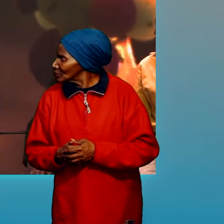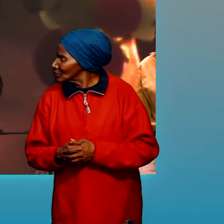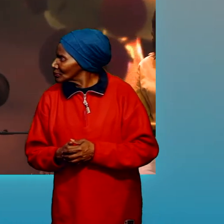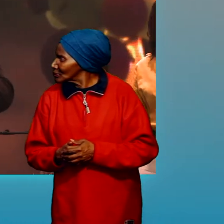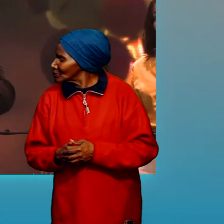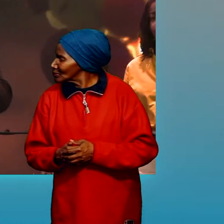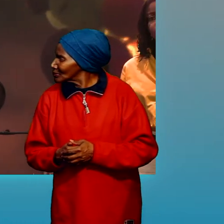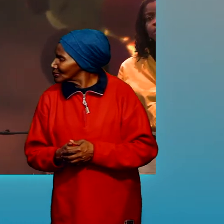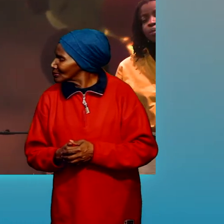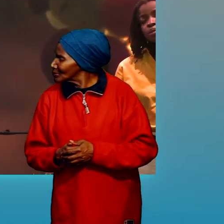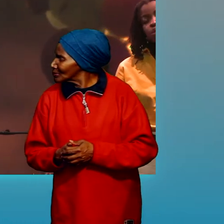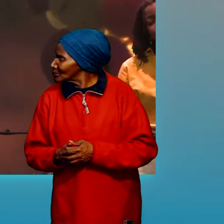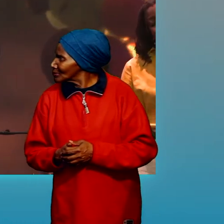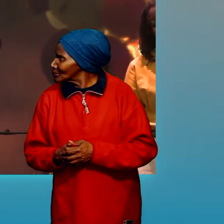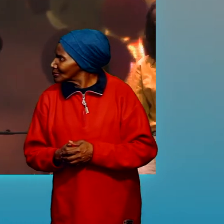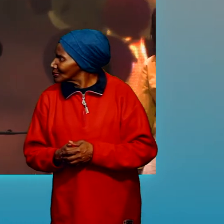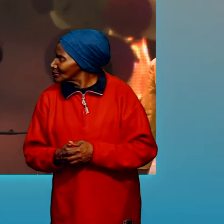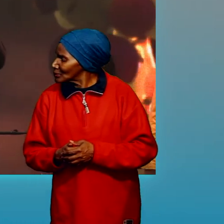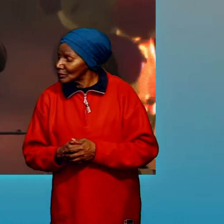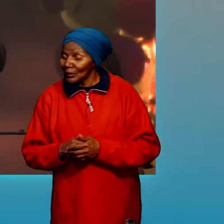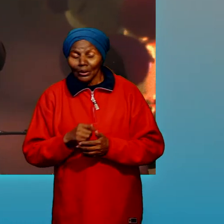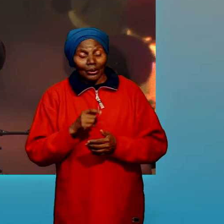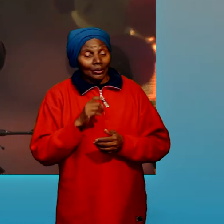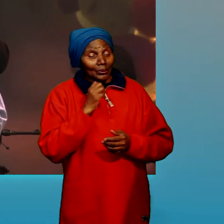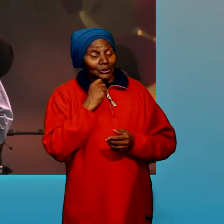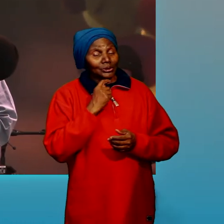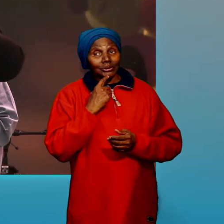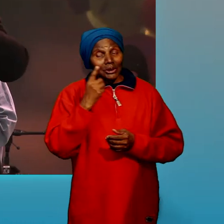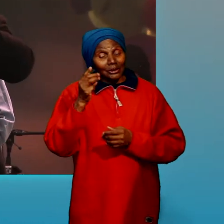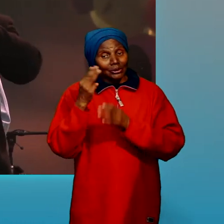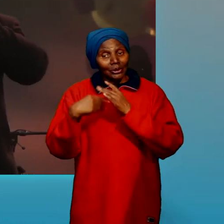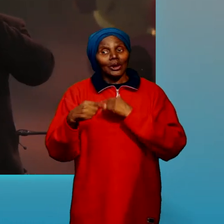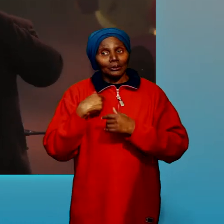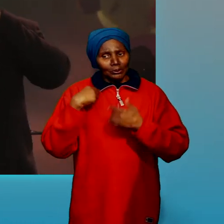Or did you say, I responded?